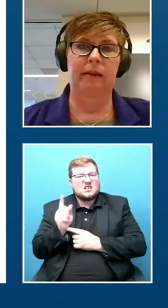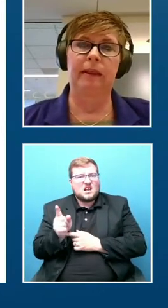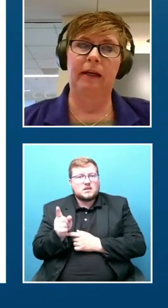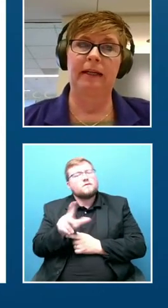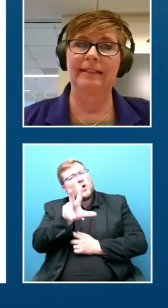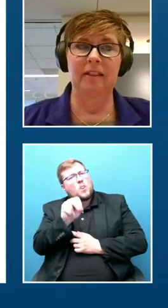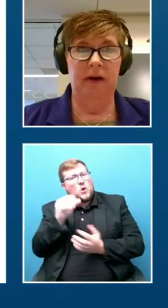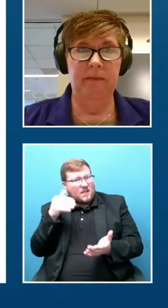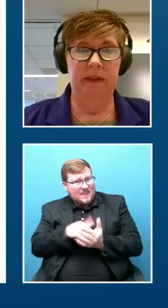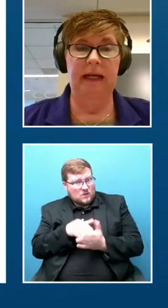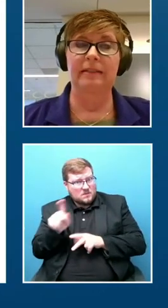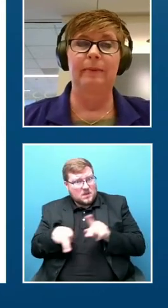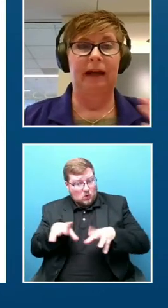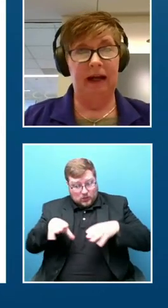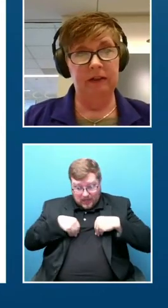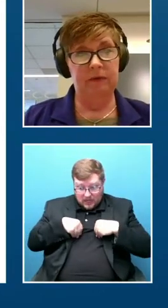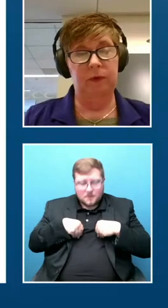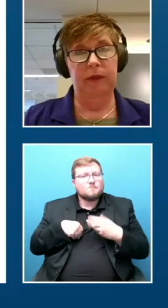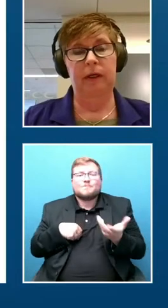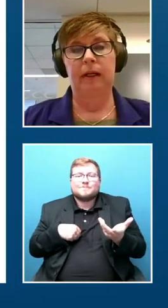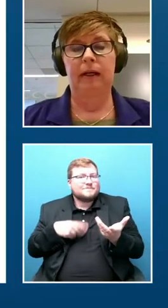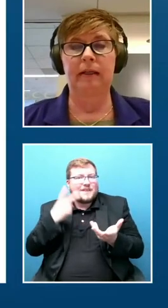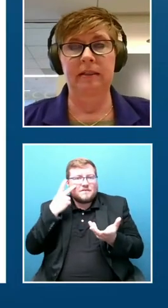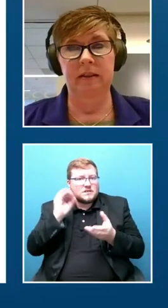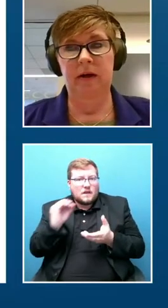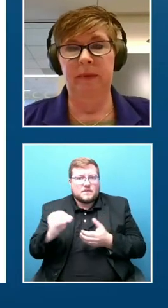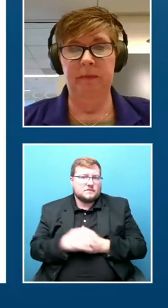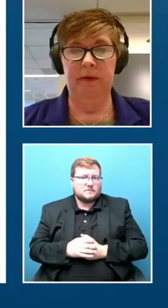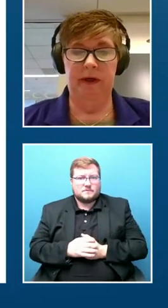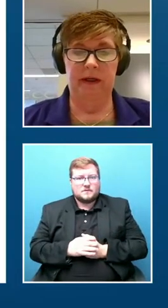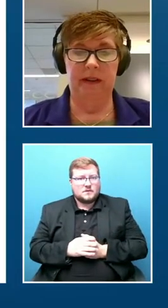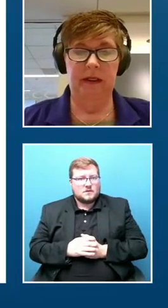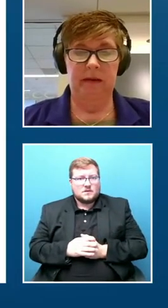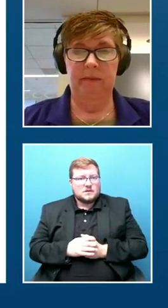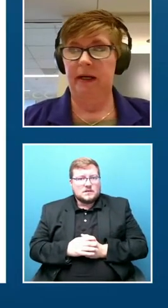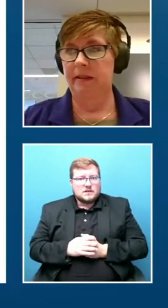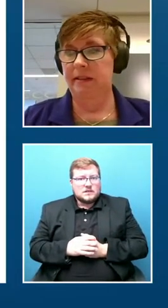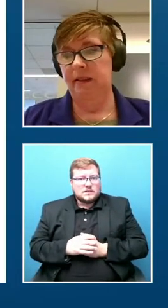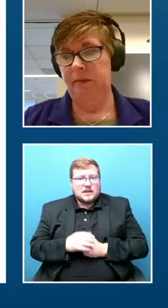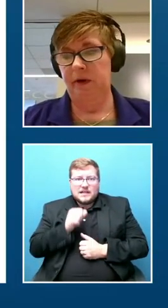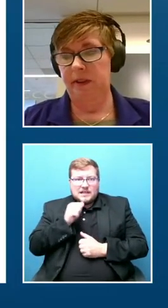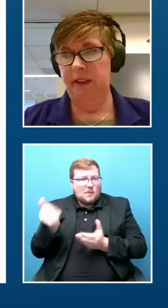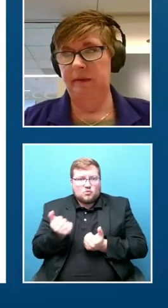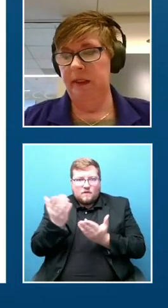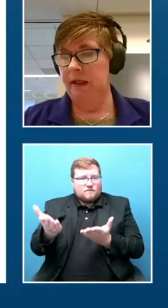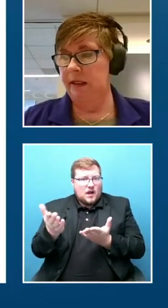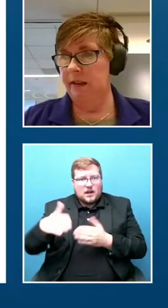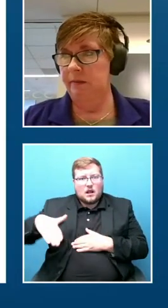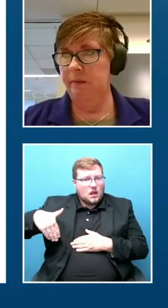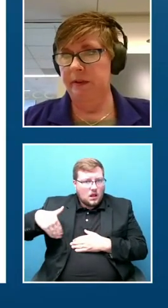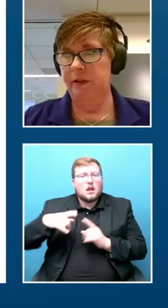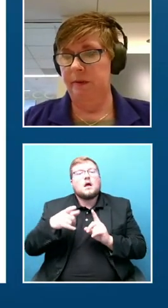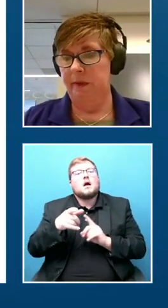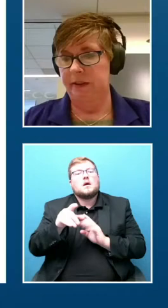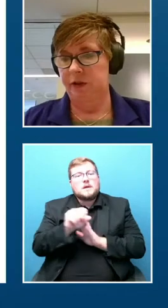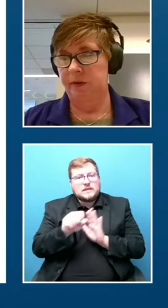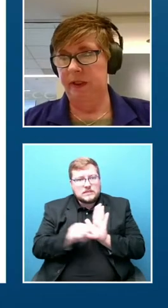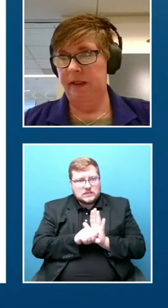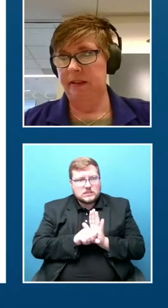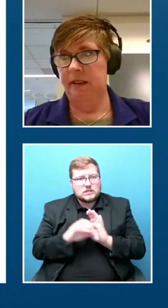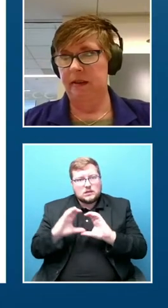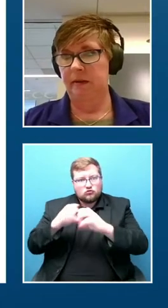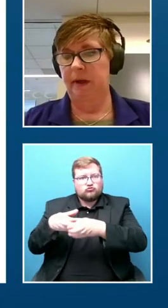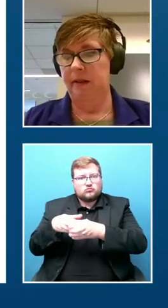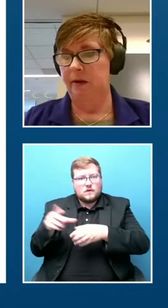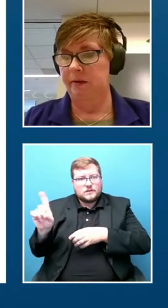were sent. That has not been, has been asked for and has not been provided by the state party. And I want to remind you